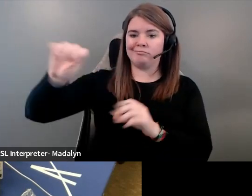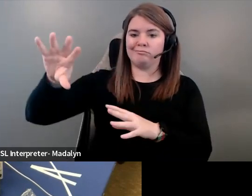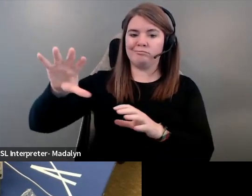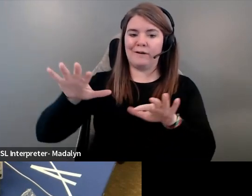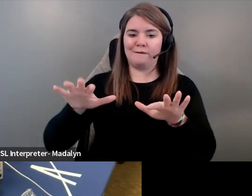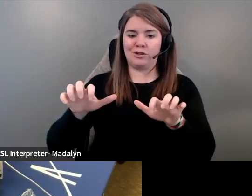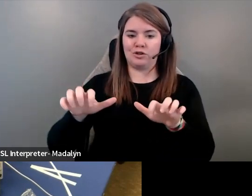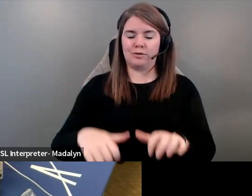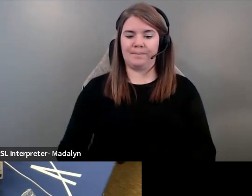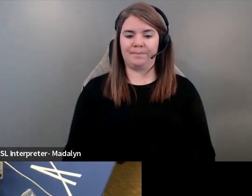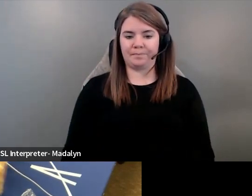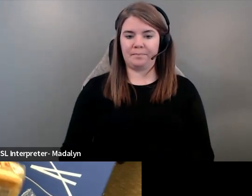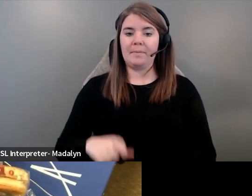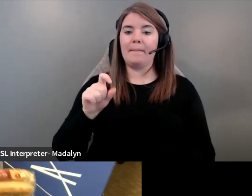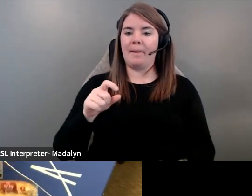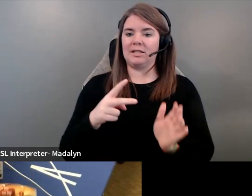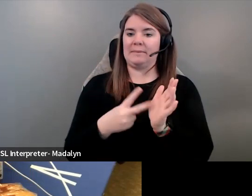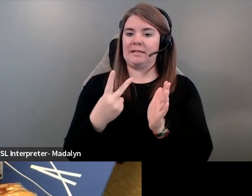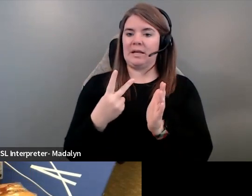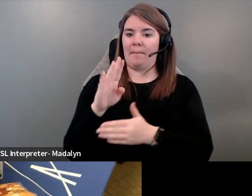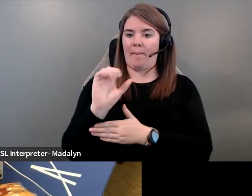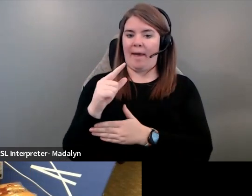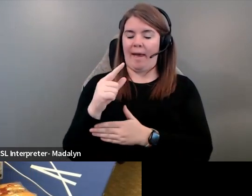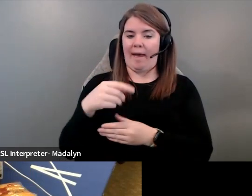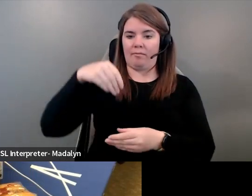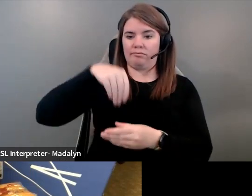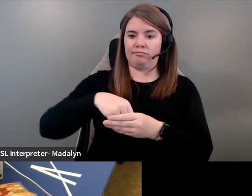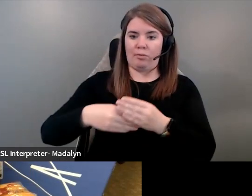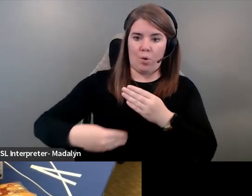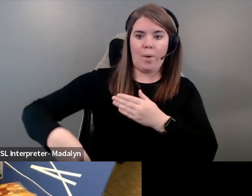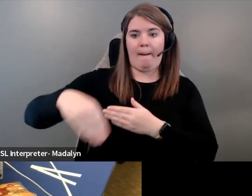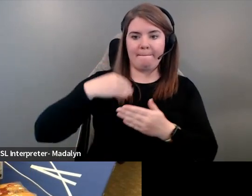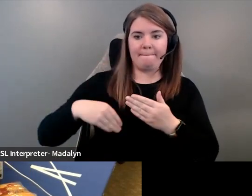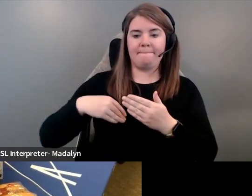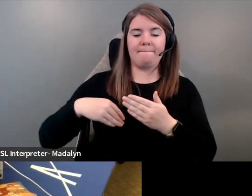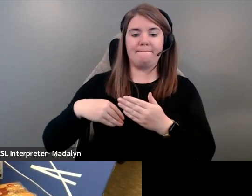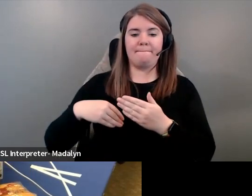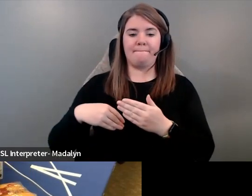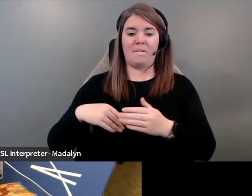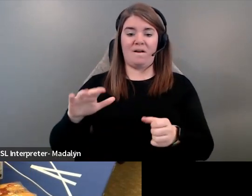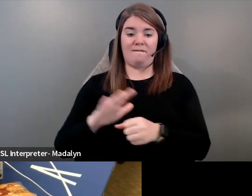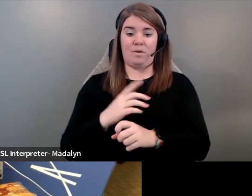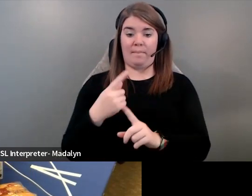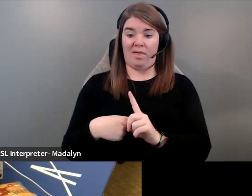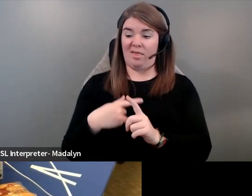this, not so much. It has to be double bagged for it to keep for that whole month in the freezer. Then when you need a new loaf, you just take